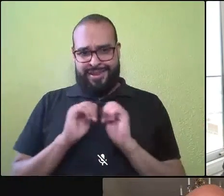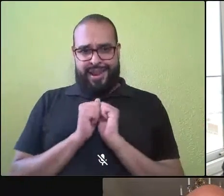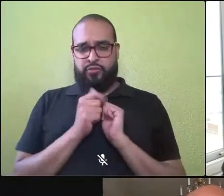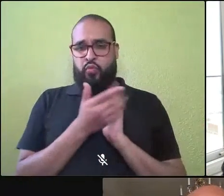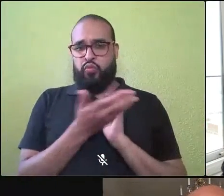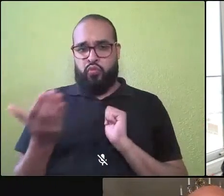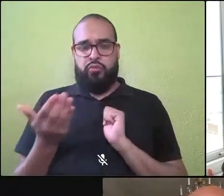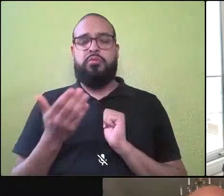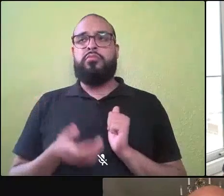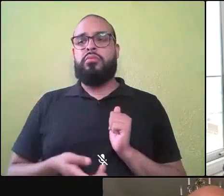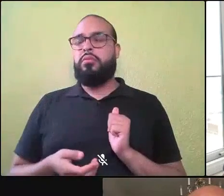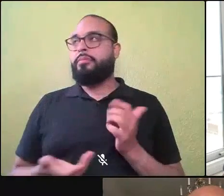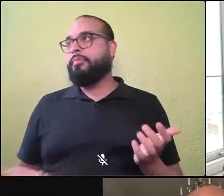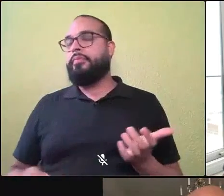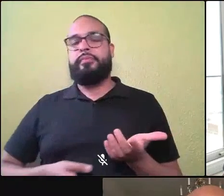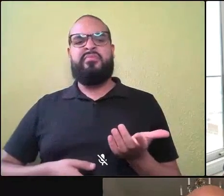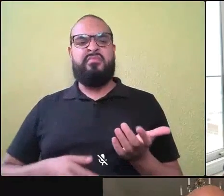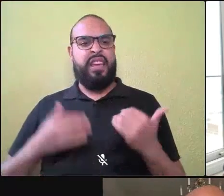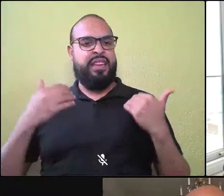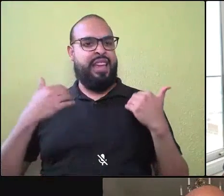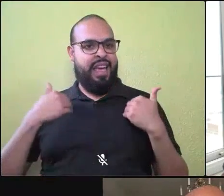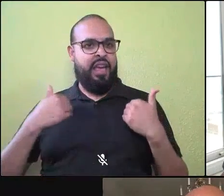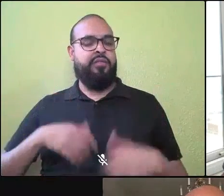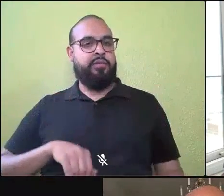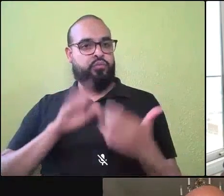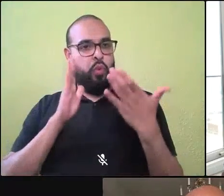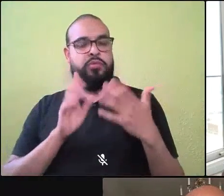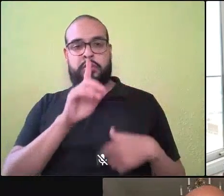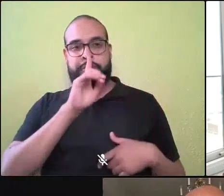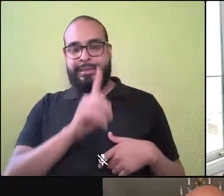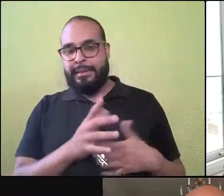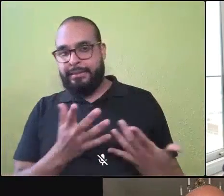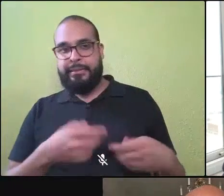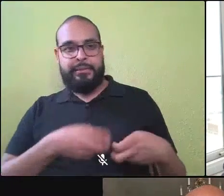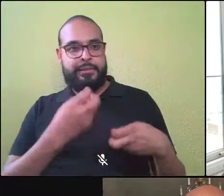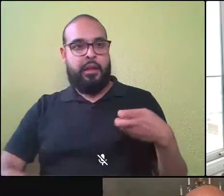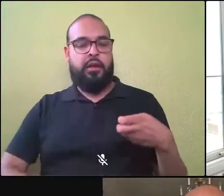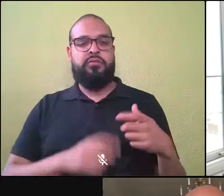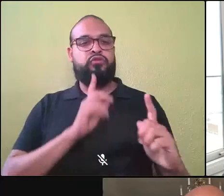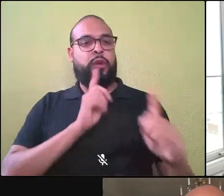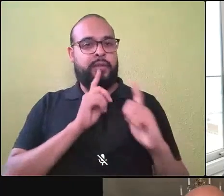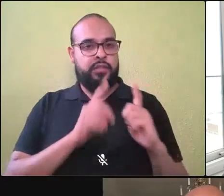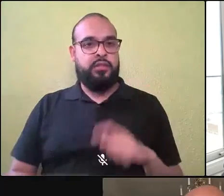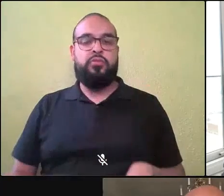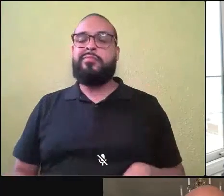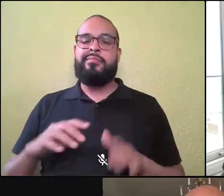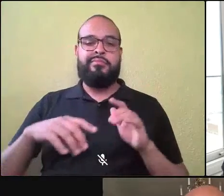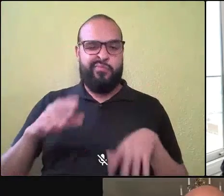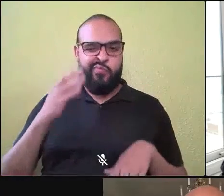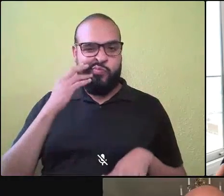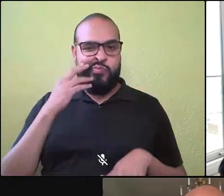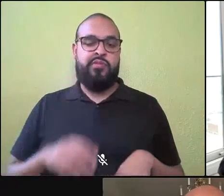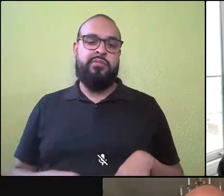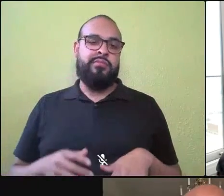with, or they come up and now you go from being, hey, I'm managing a community, or I'm organizing, to like, I'm